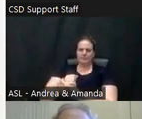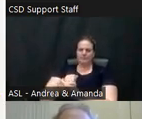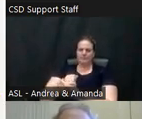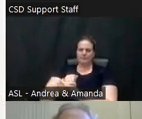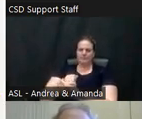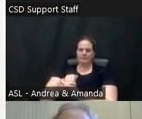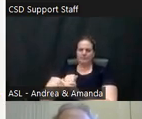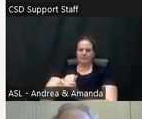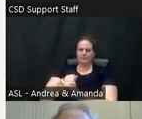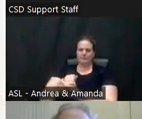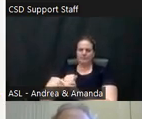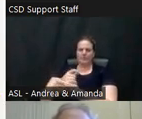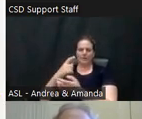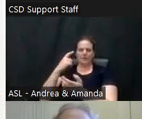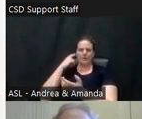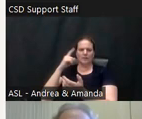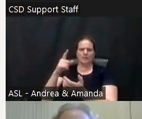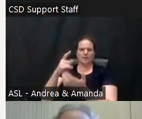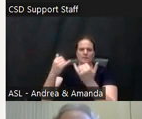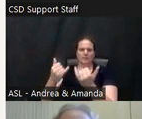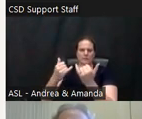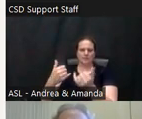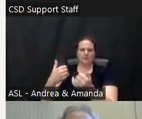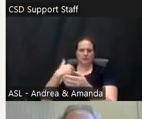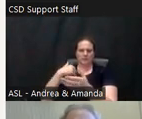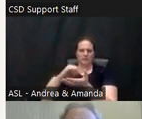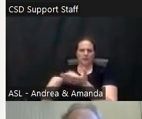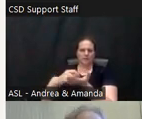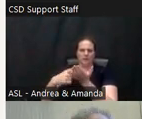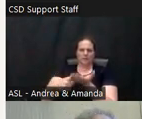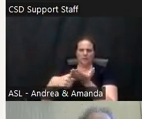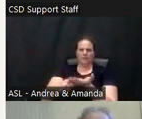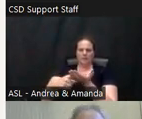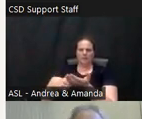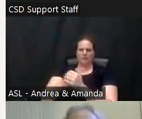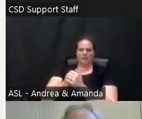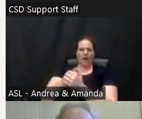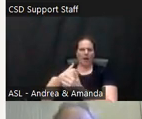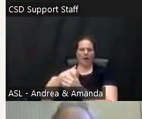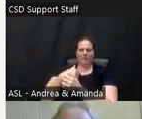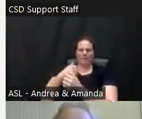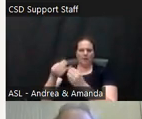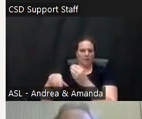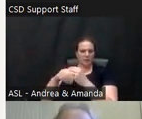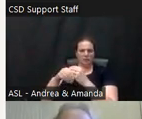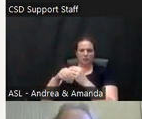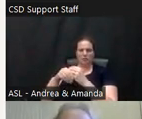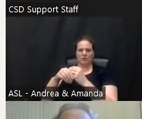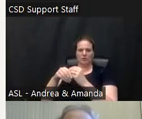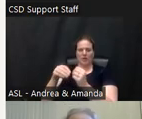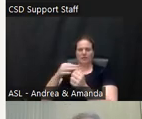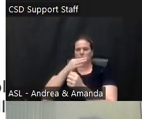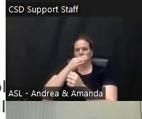Okay, now we're gonna have a round robin discussions. Are there additional experts